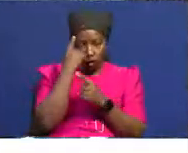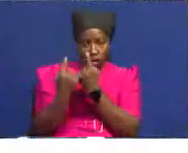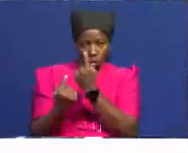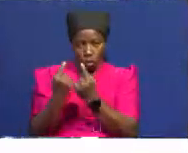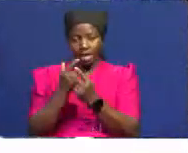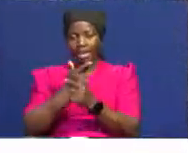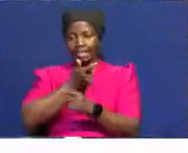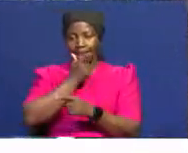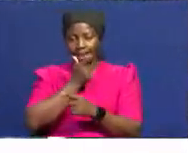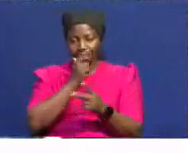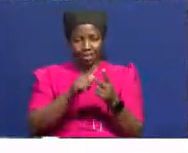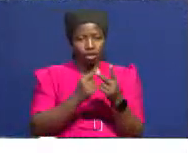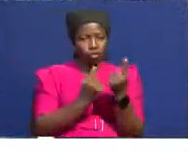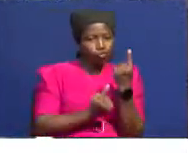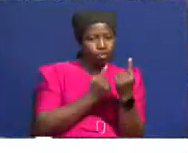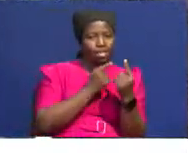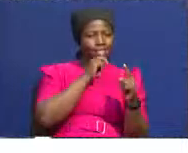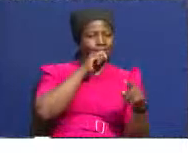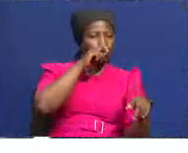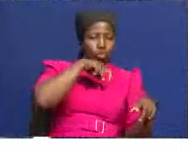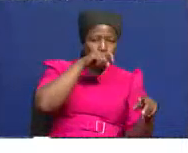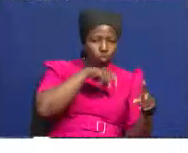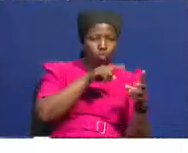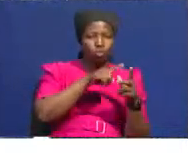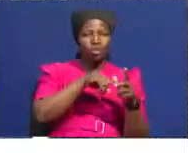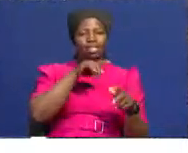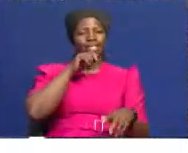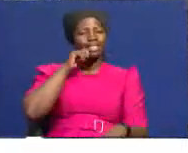Ya kuku, ya nyama, na